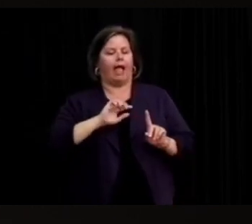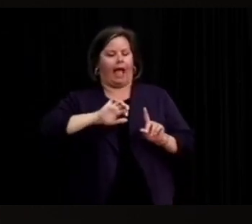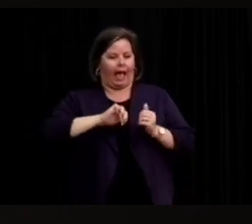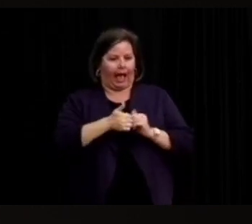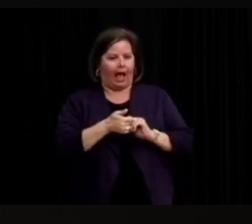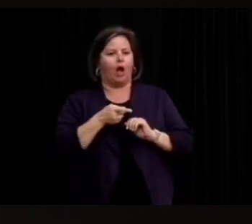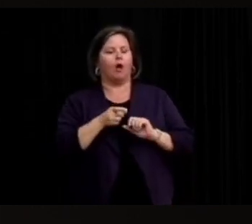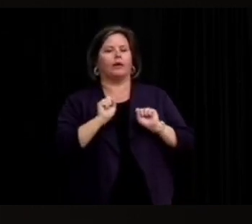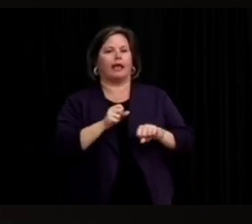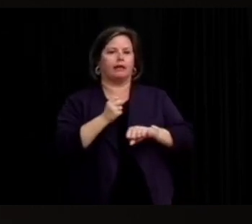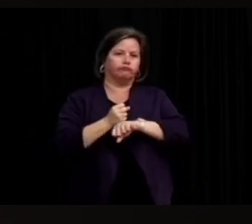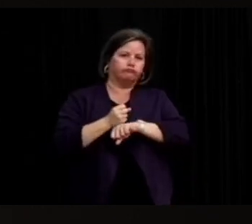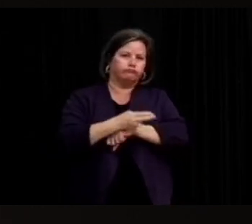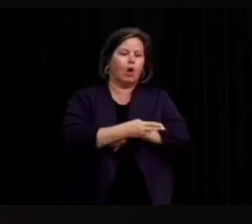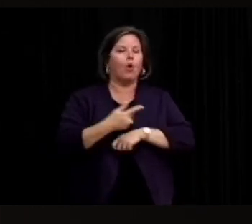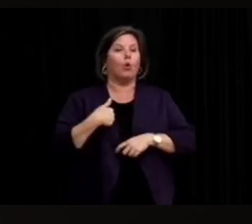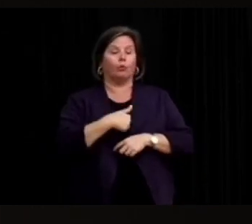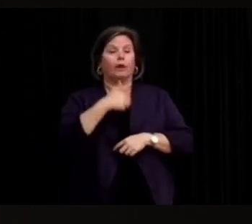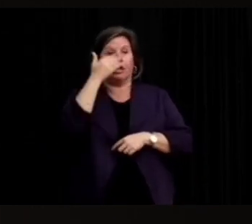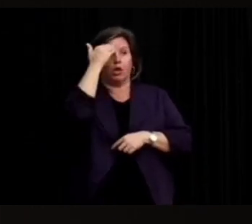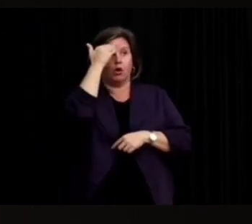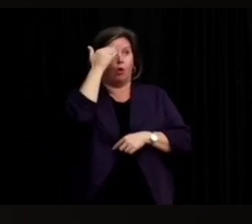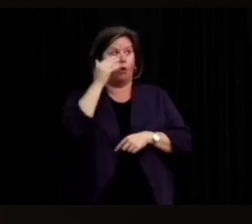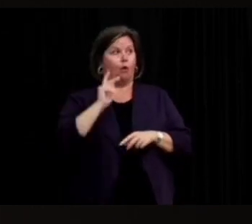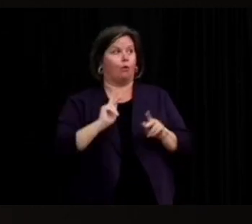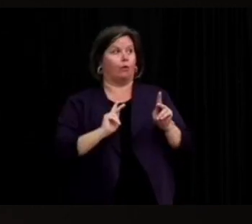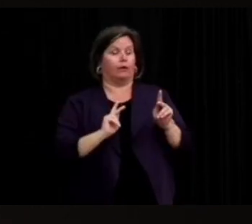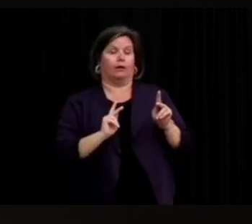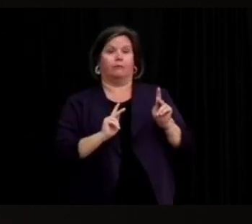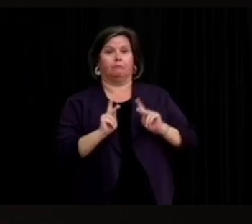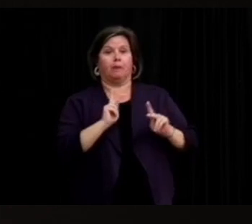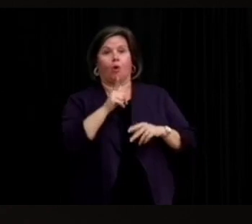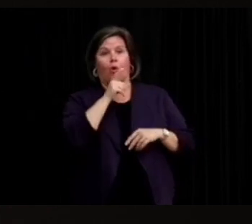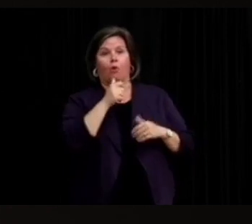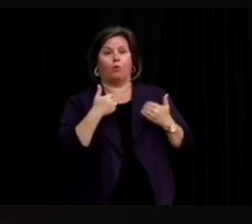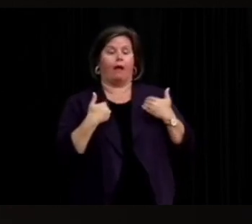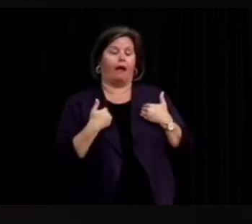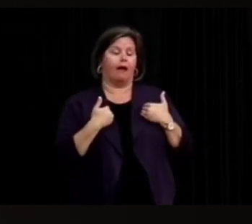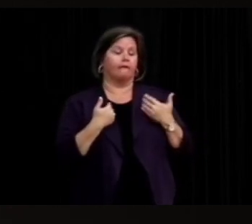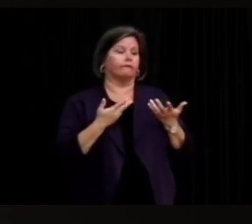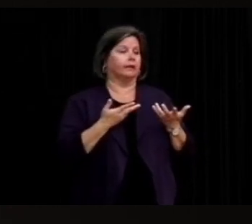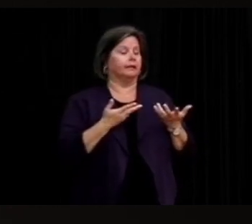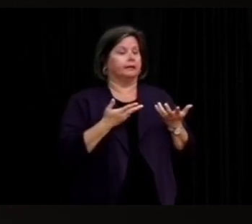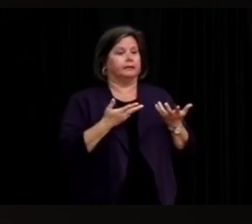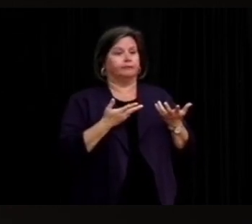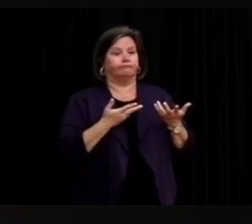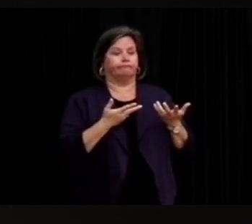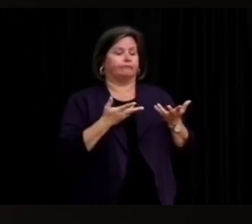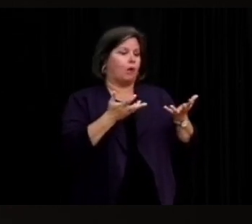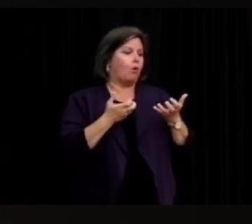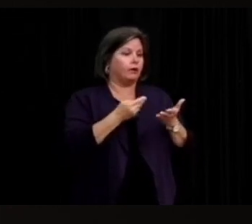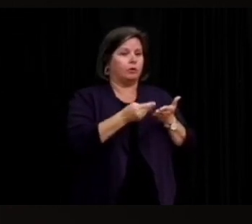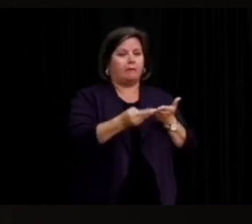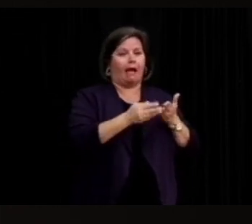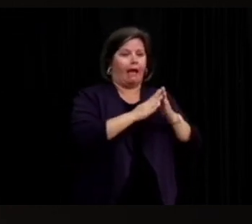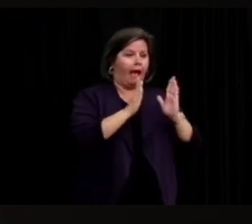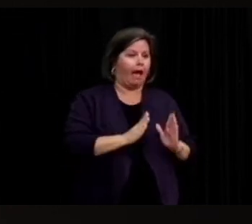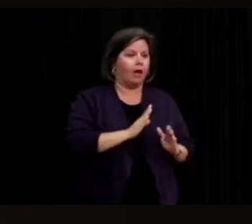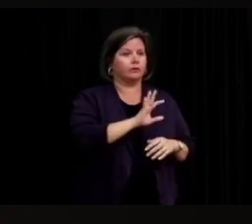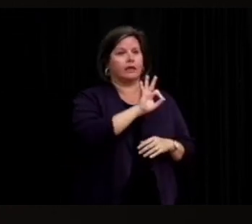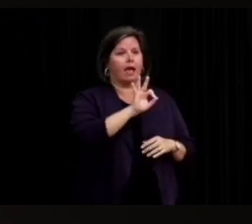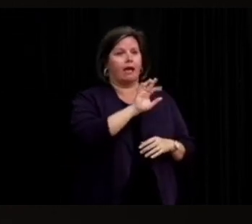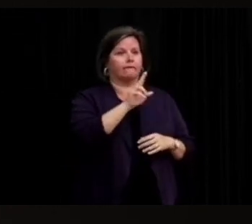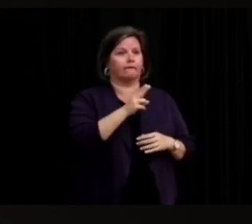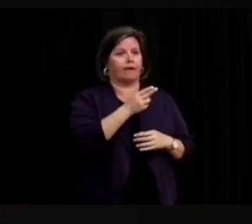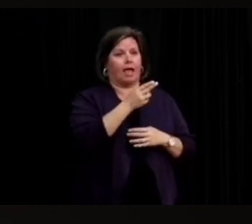offers come in, we know that conventional versus an FHA, or how maybe off-market properties